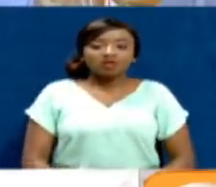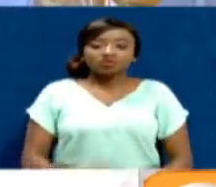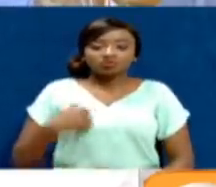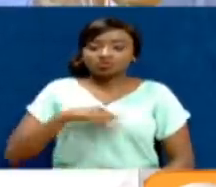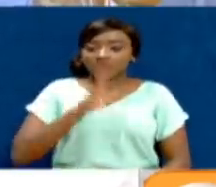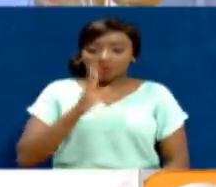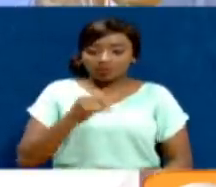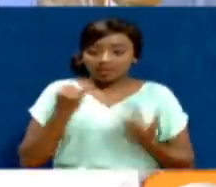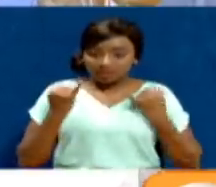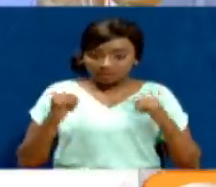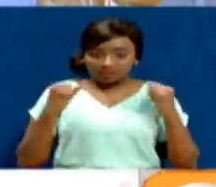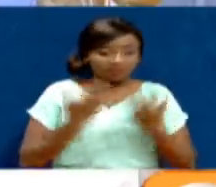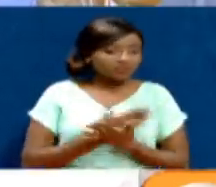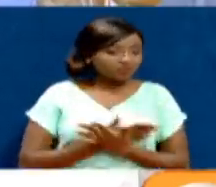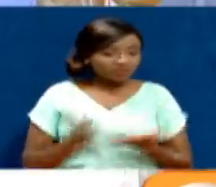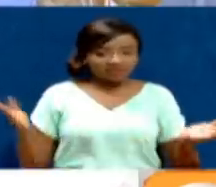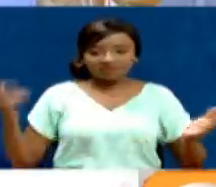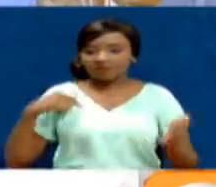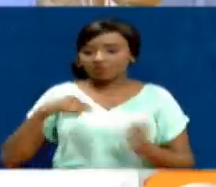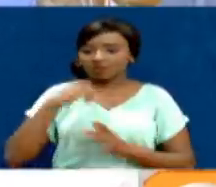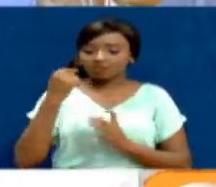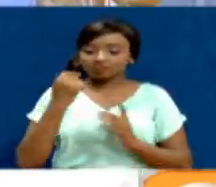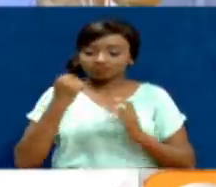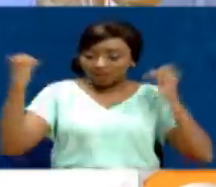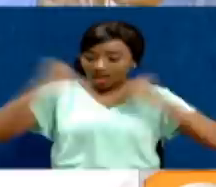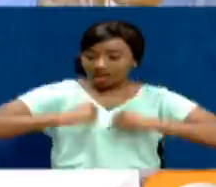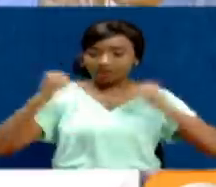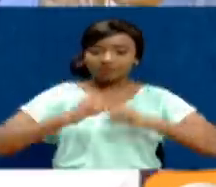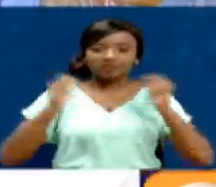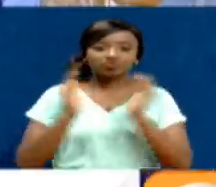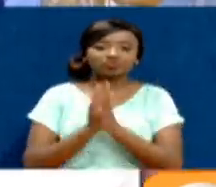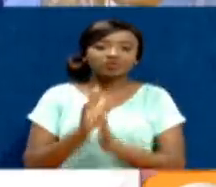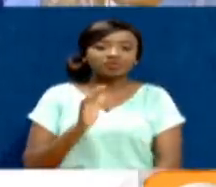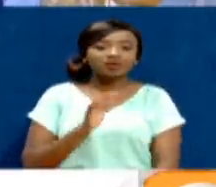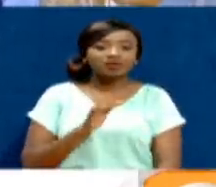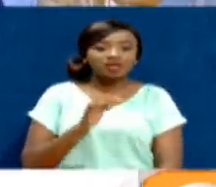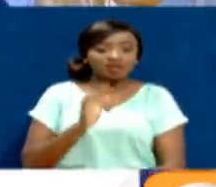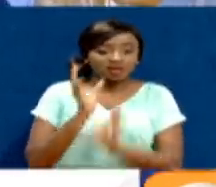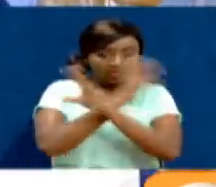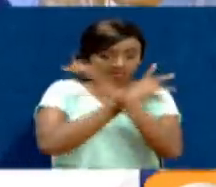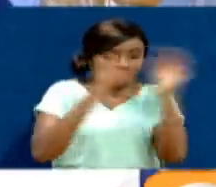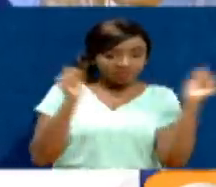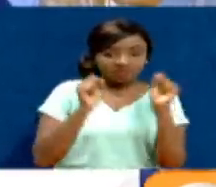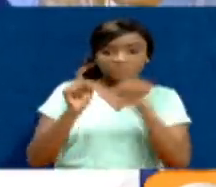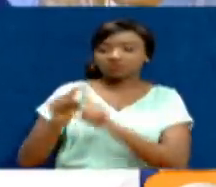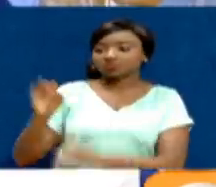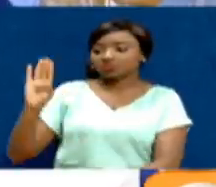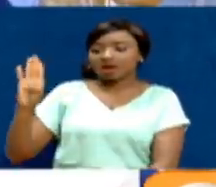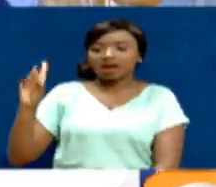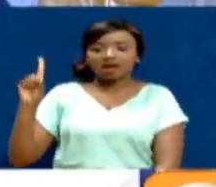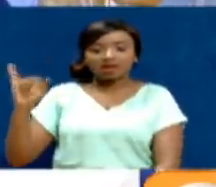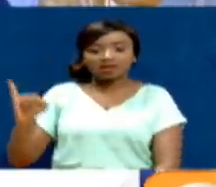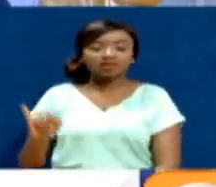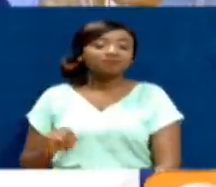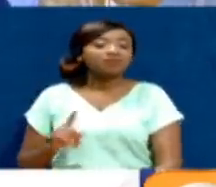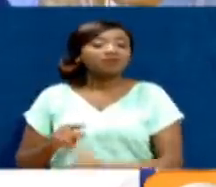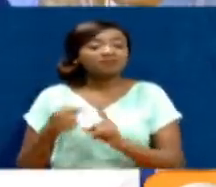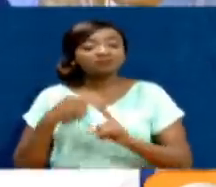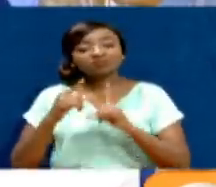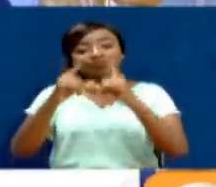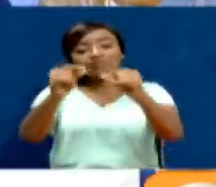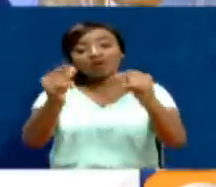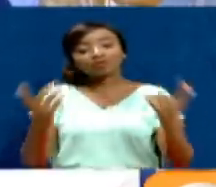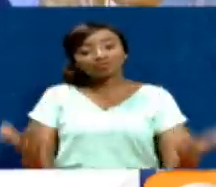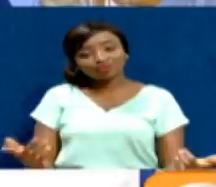whatever we executed with the president, with the Eugene Wamala, through the president. And I want to tell you, Jeff,